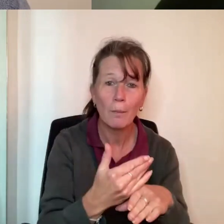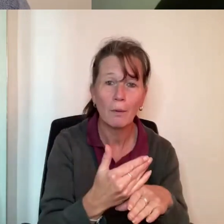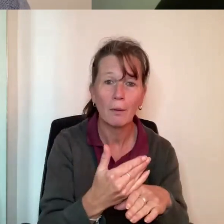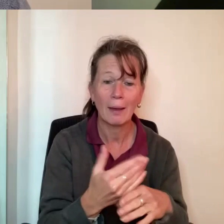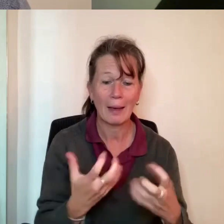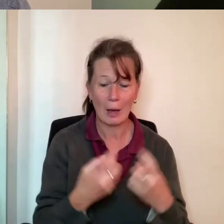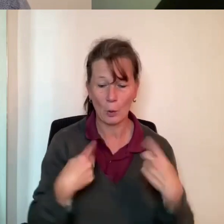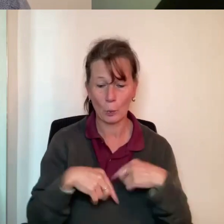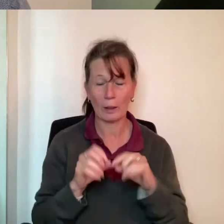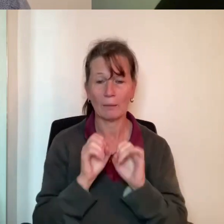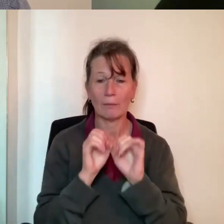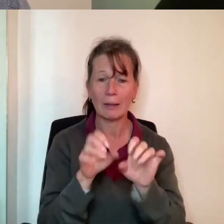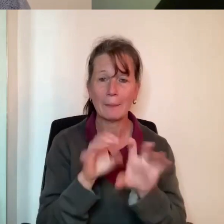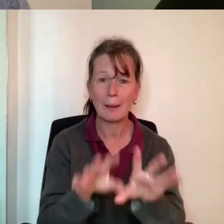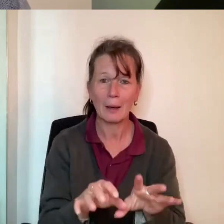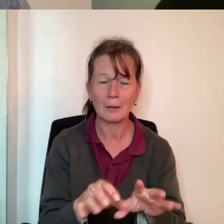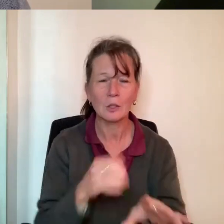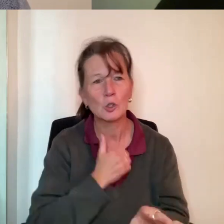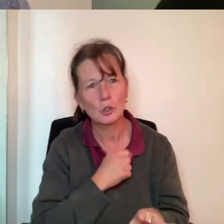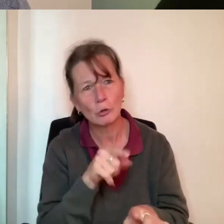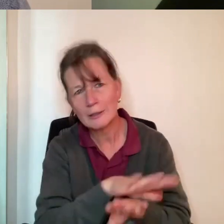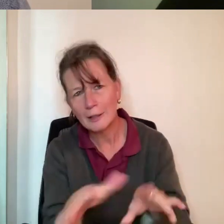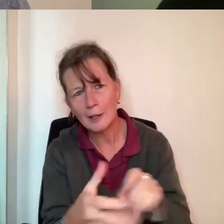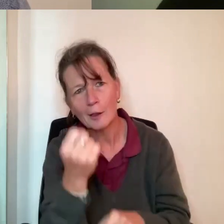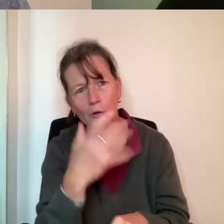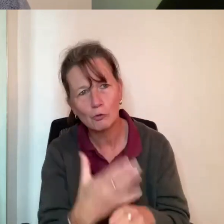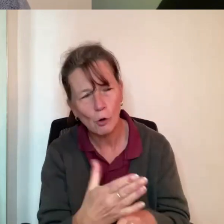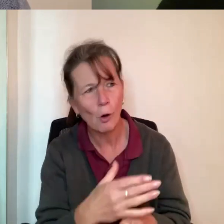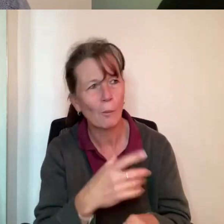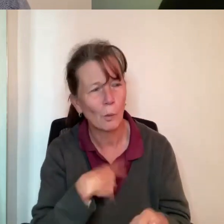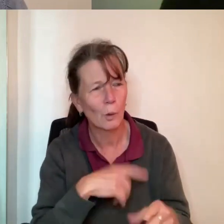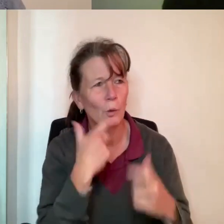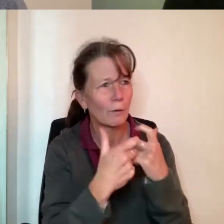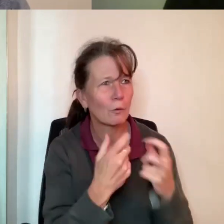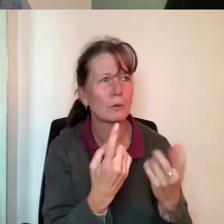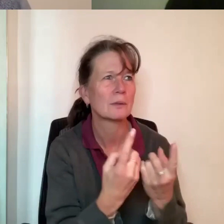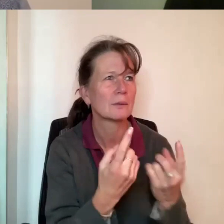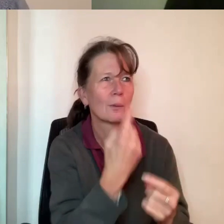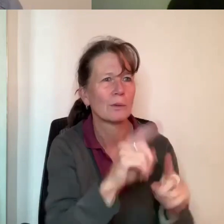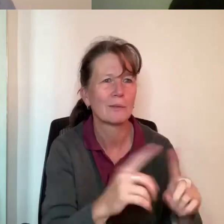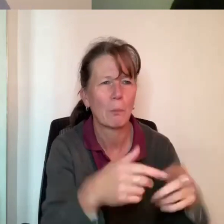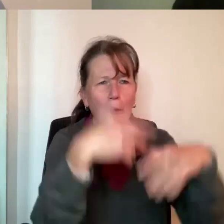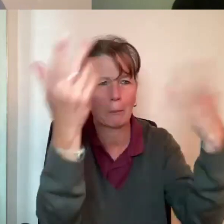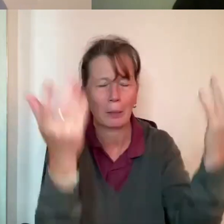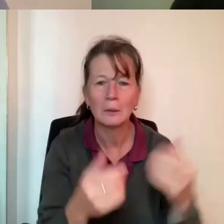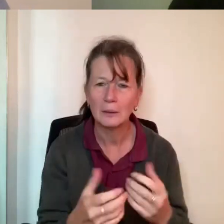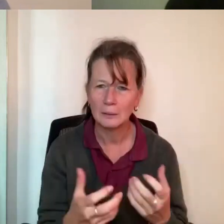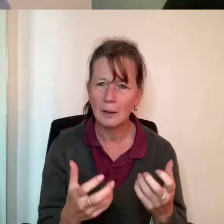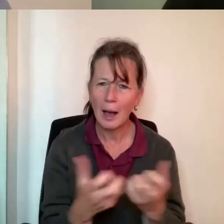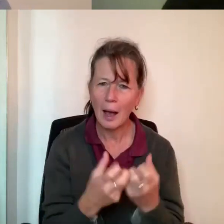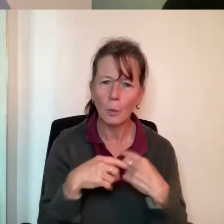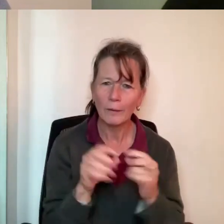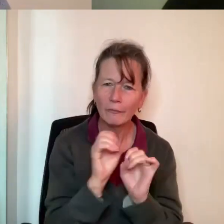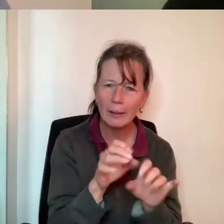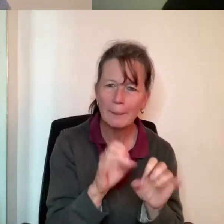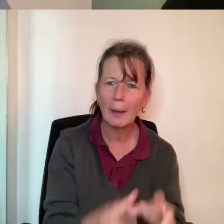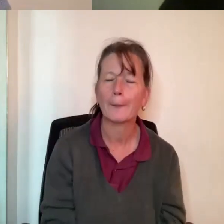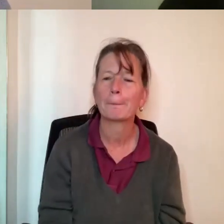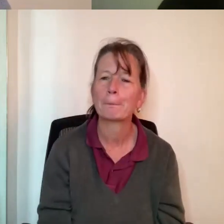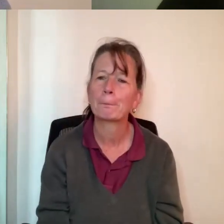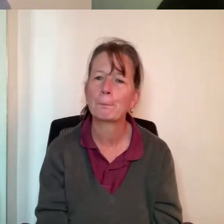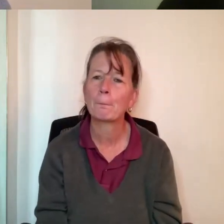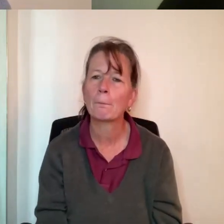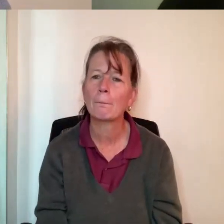So someone who says it can be a bit soul crushing, which I think is I'm sure very true, however carefully